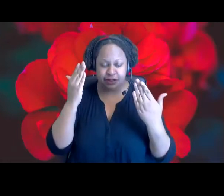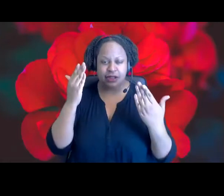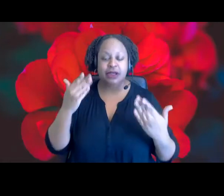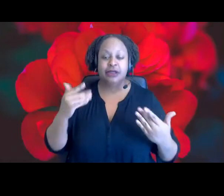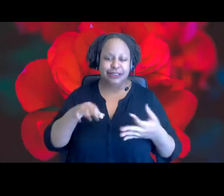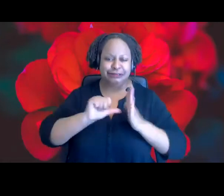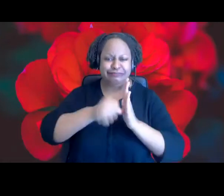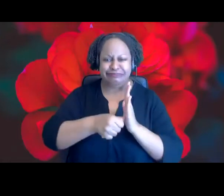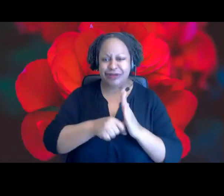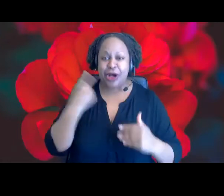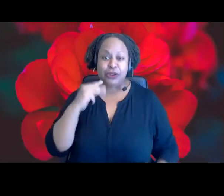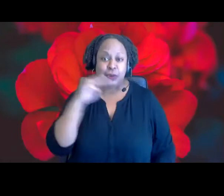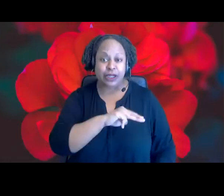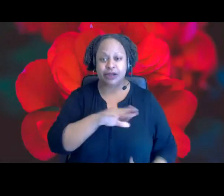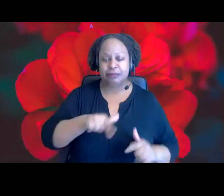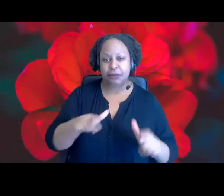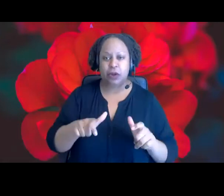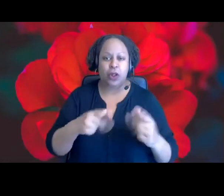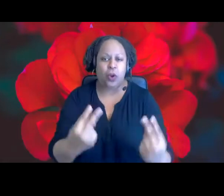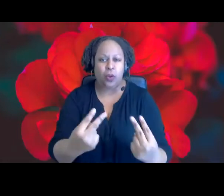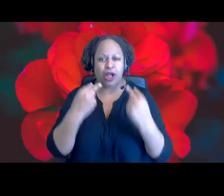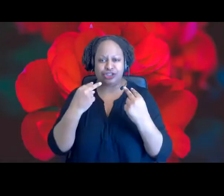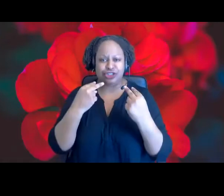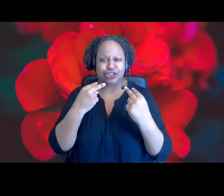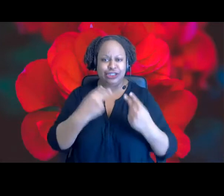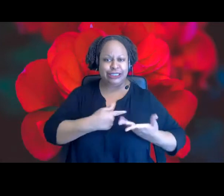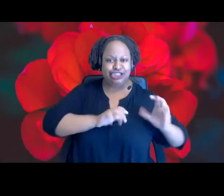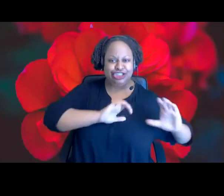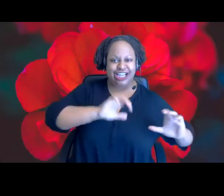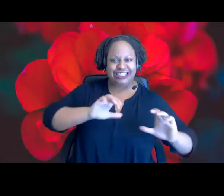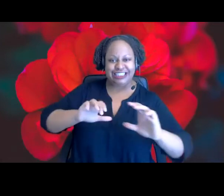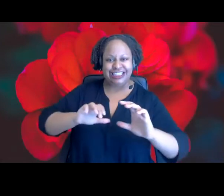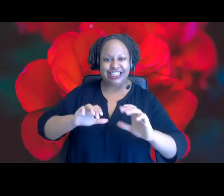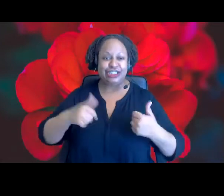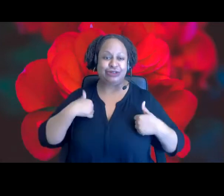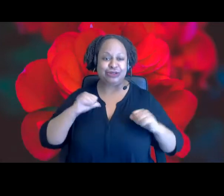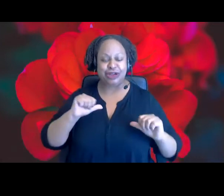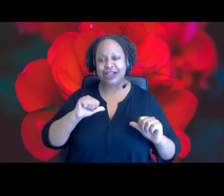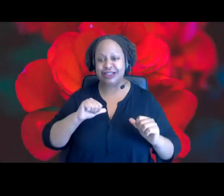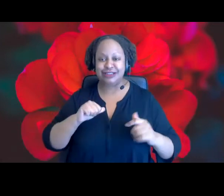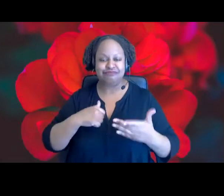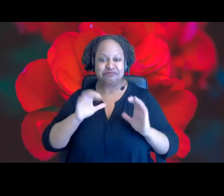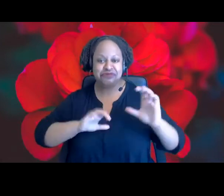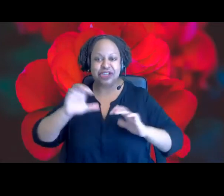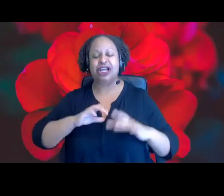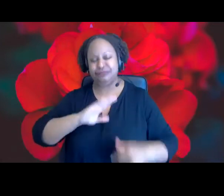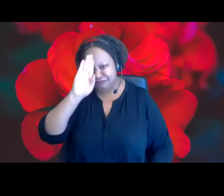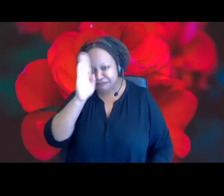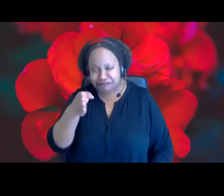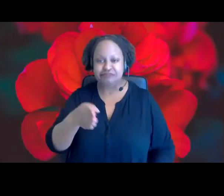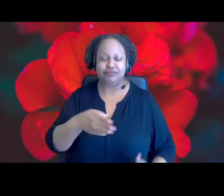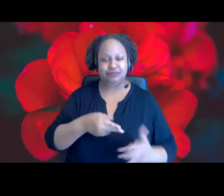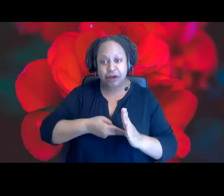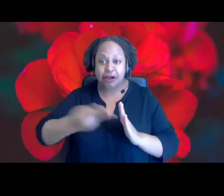weird when people are watching people have a conversation. So we're gonna try to speak in draft. We're gonna try to be as honest and